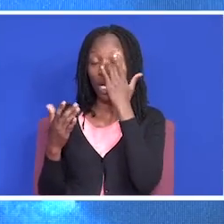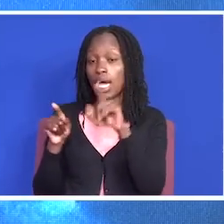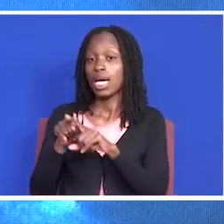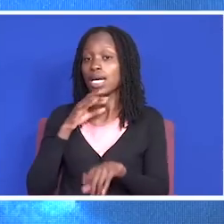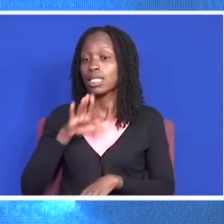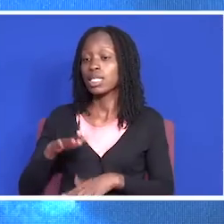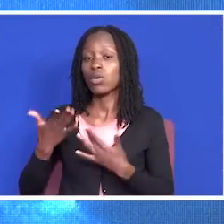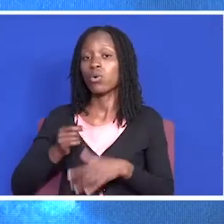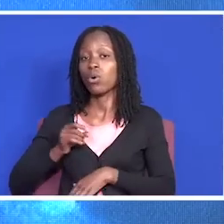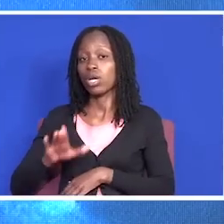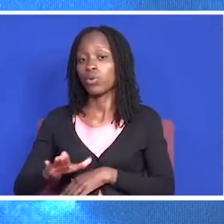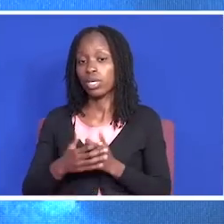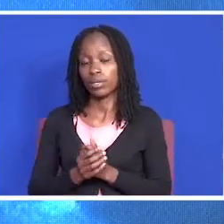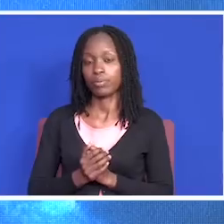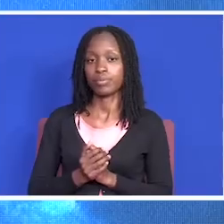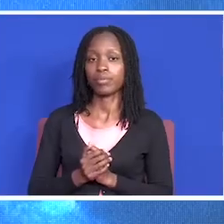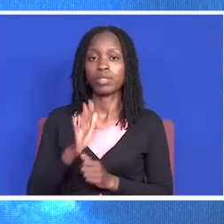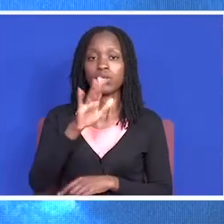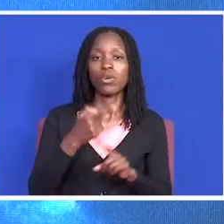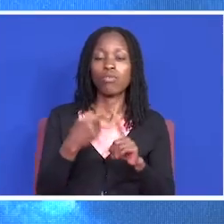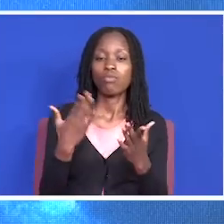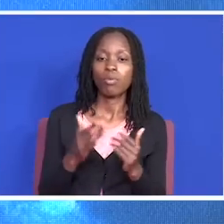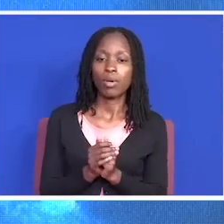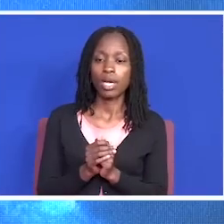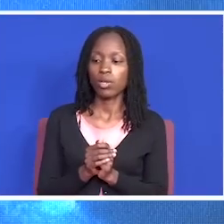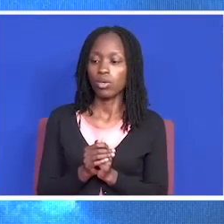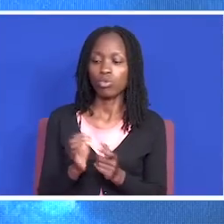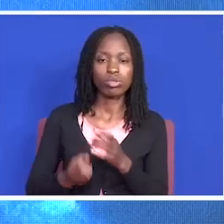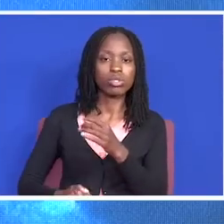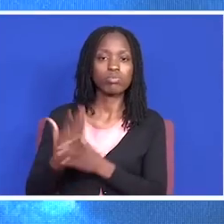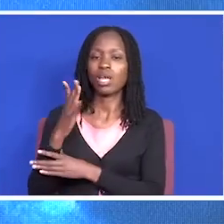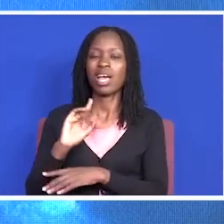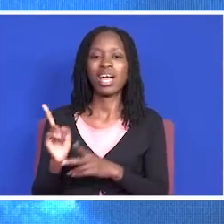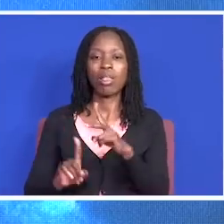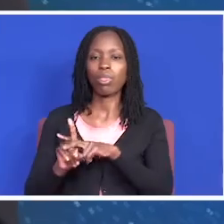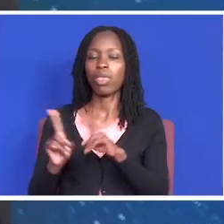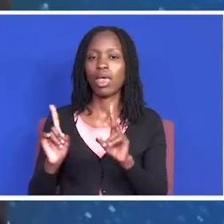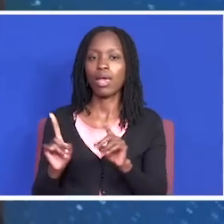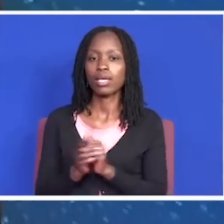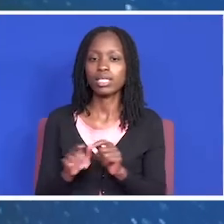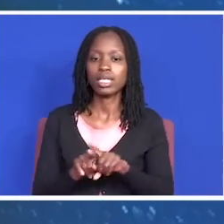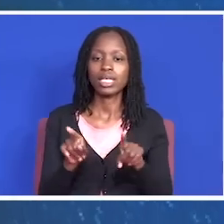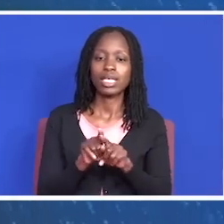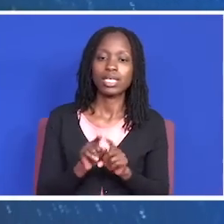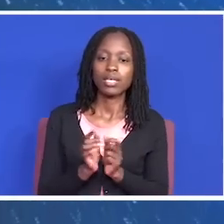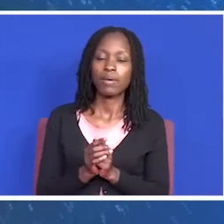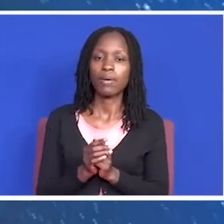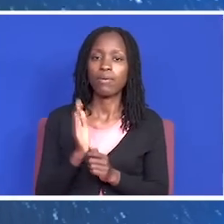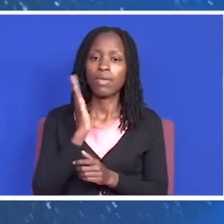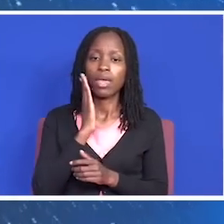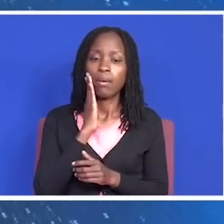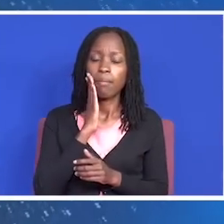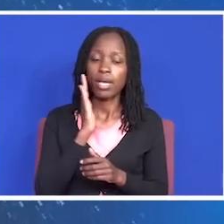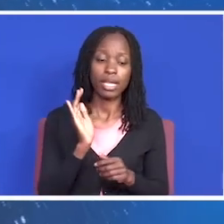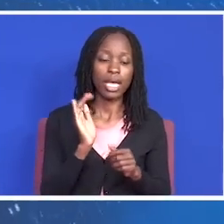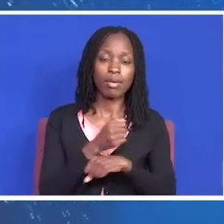as a son or as a daughter is your source. You didn't just happen to be there. And your mother is not adequate to produce a